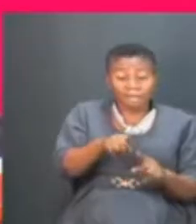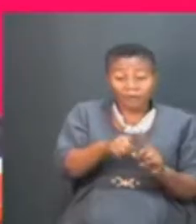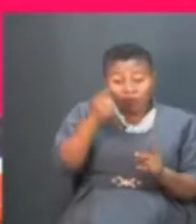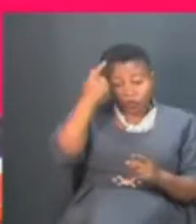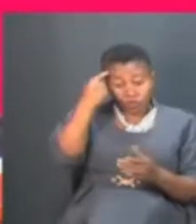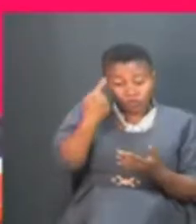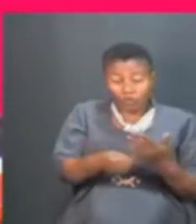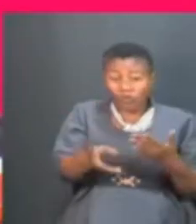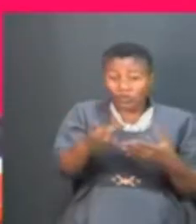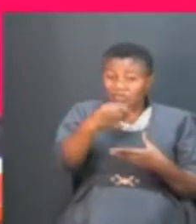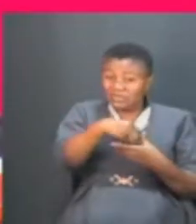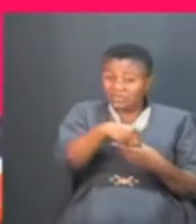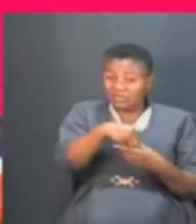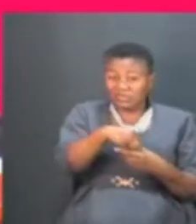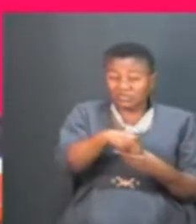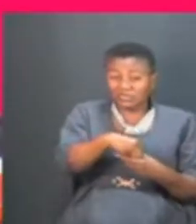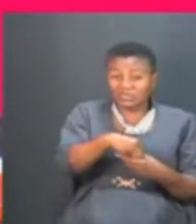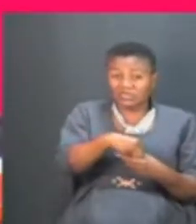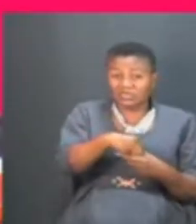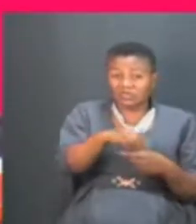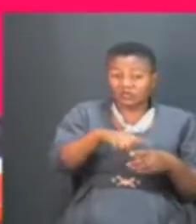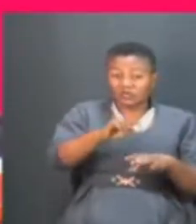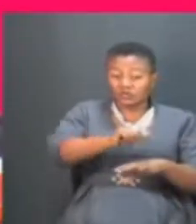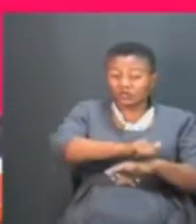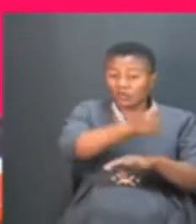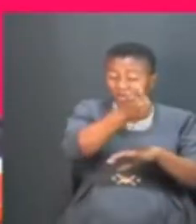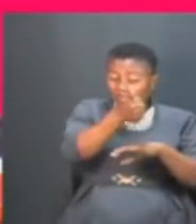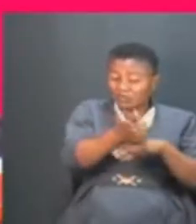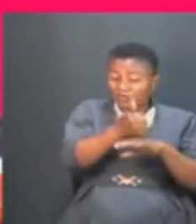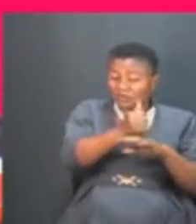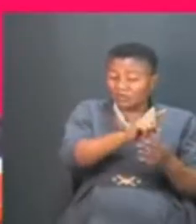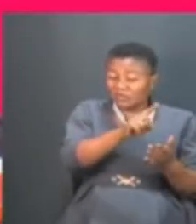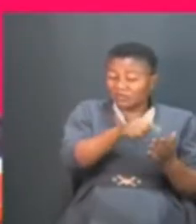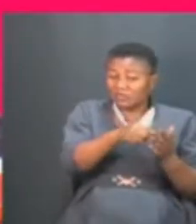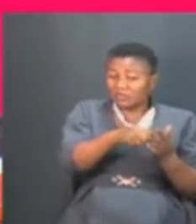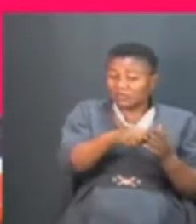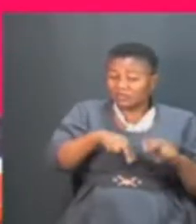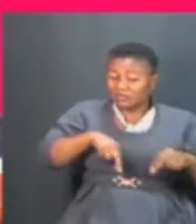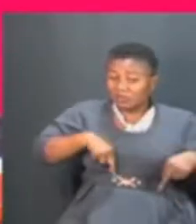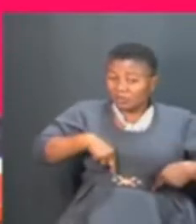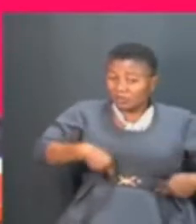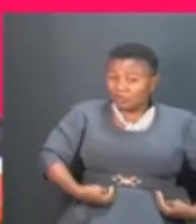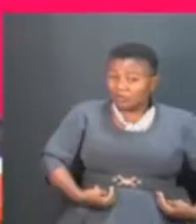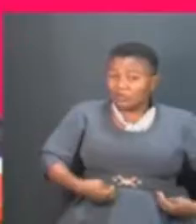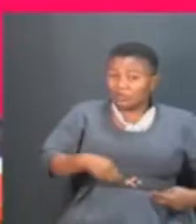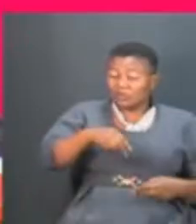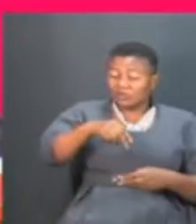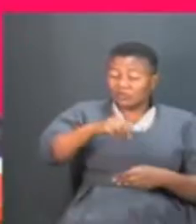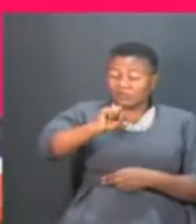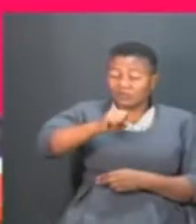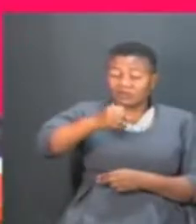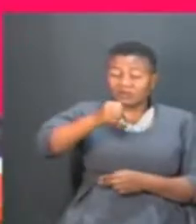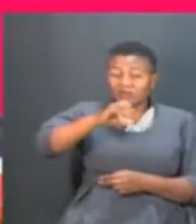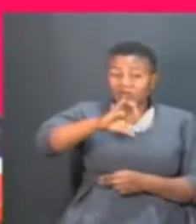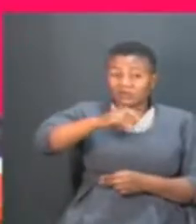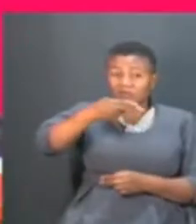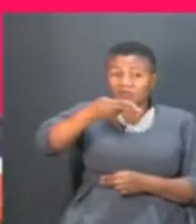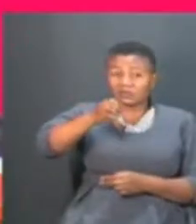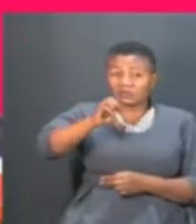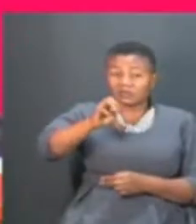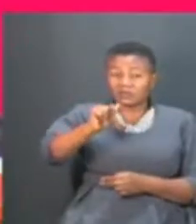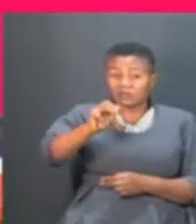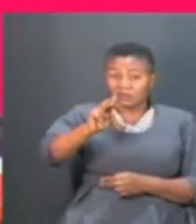involved in the establishment of this particular pension scheme, deep consultation must be carried